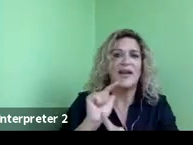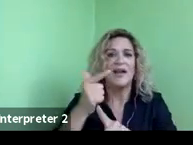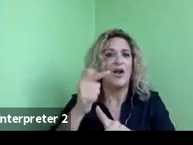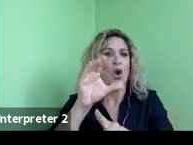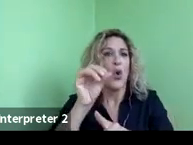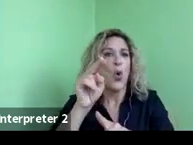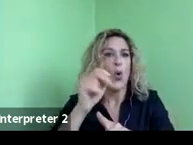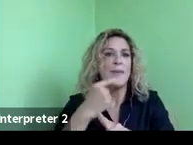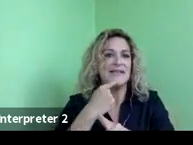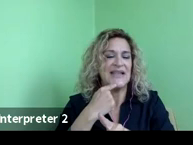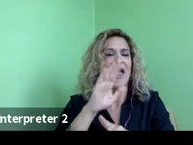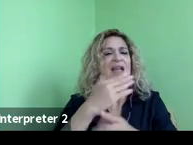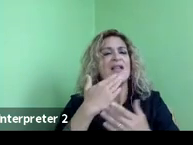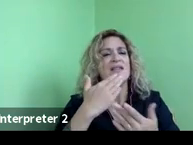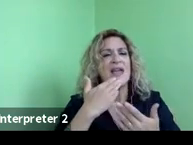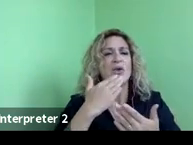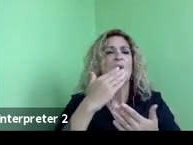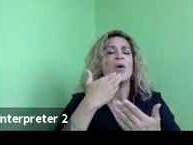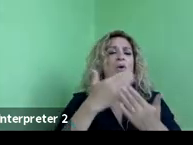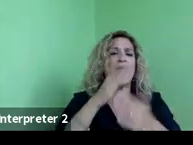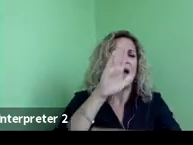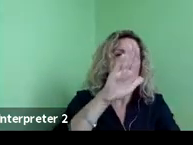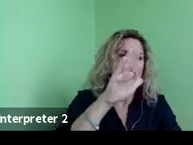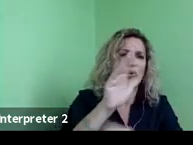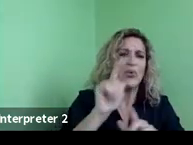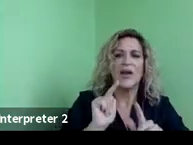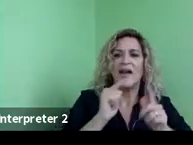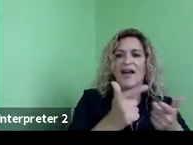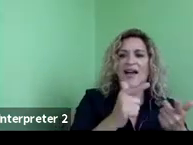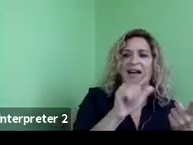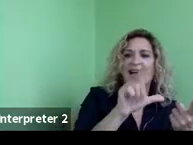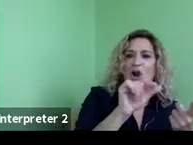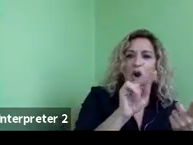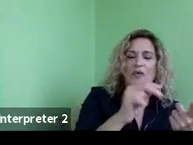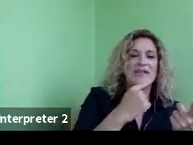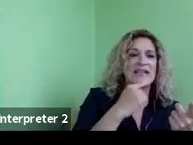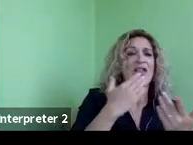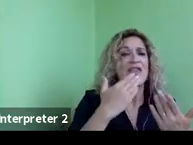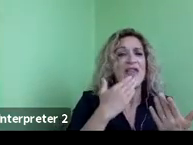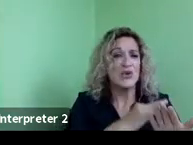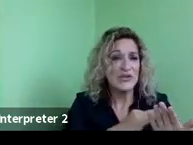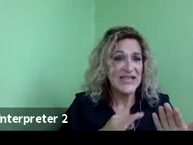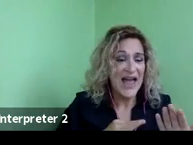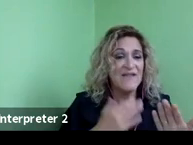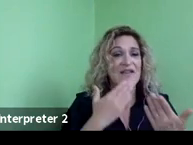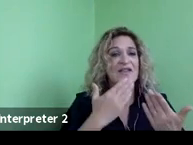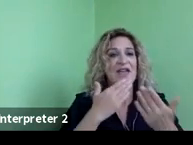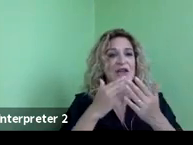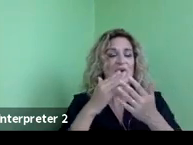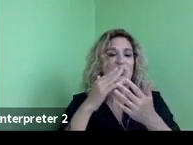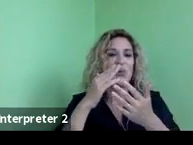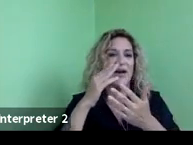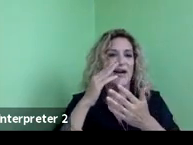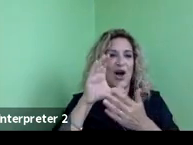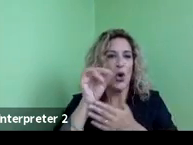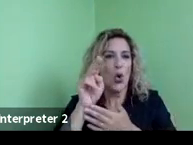Thank you, everybody. Thank you, Corbin. Thank you, staff. Thank you, interpreters. We'll be in touch.